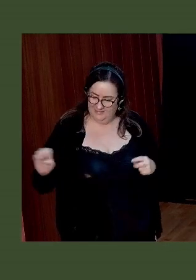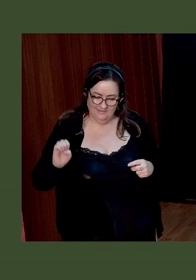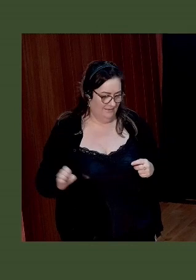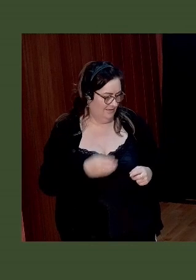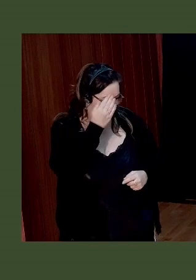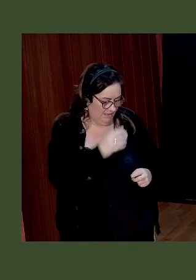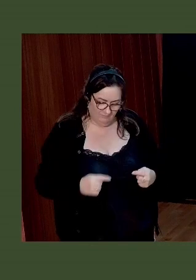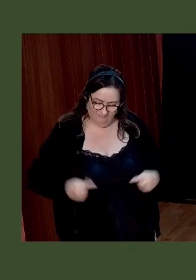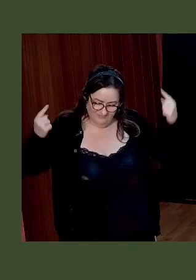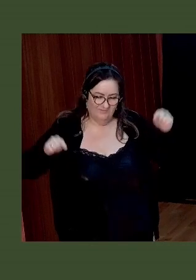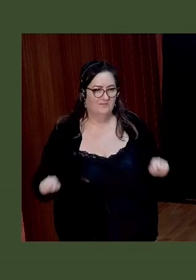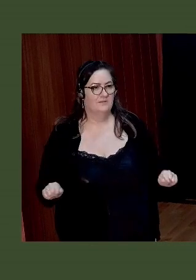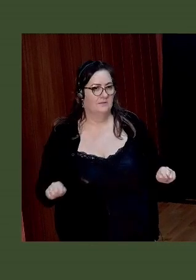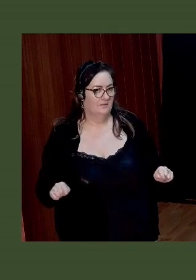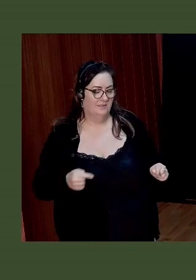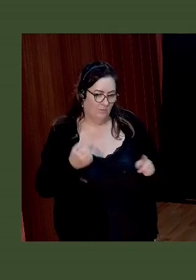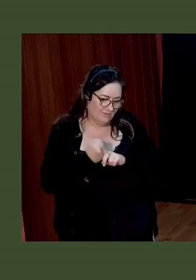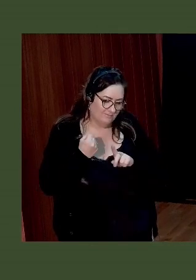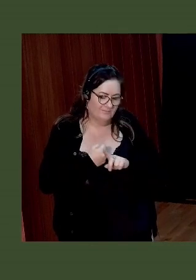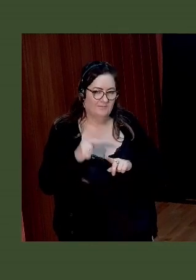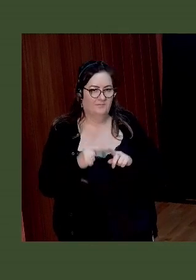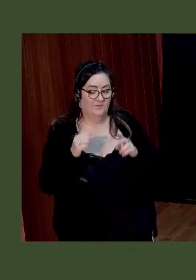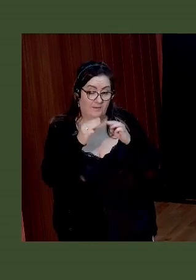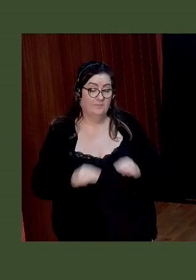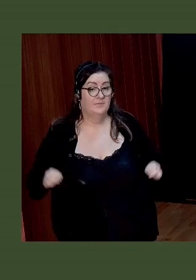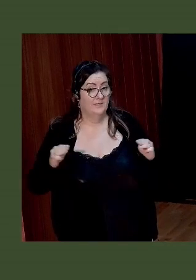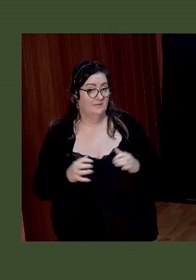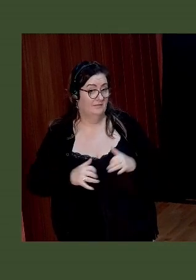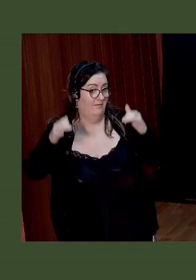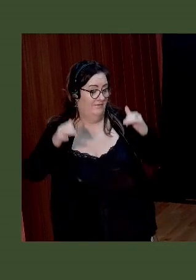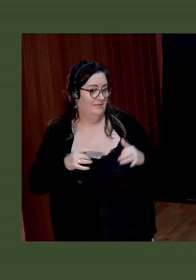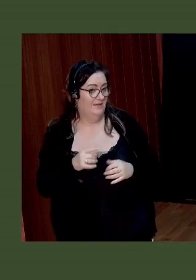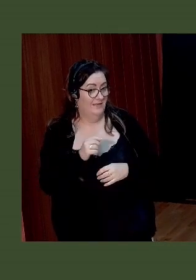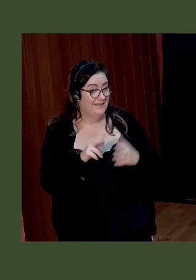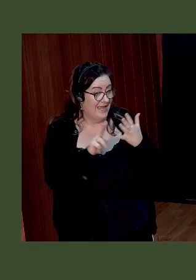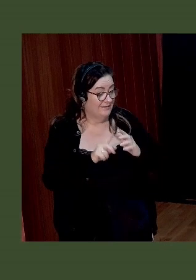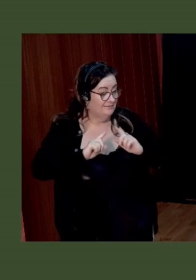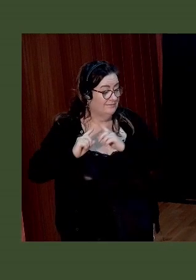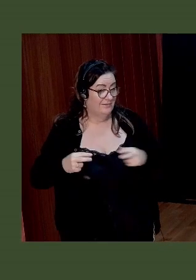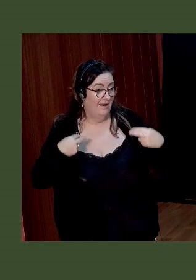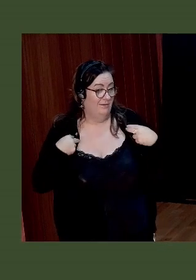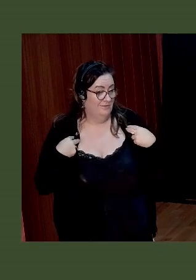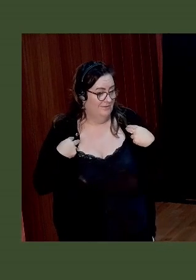Britain. The Nation of Ireland petitioned the Peace Conference inside the petition in 8 languages.